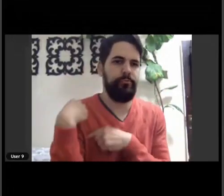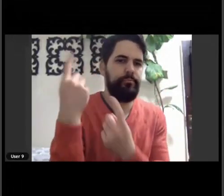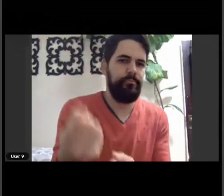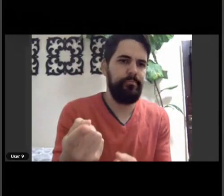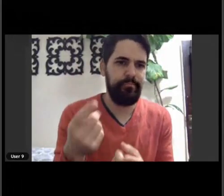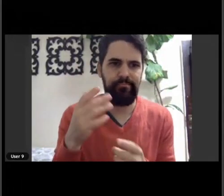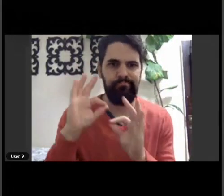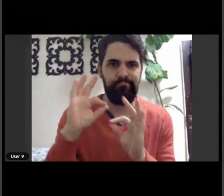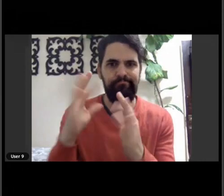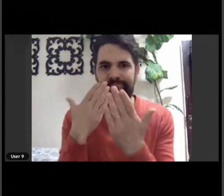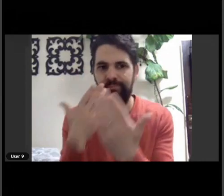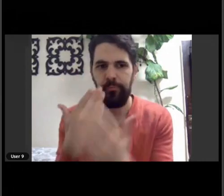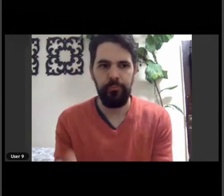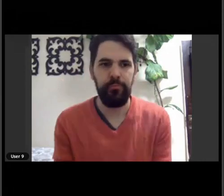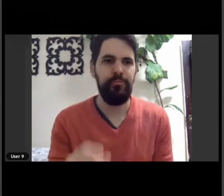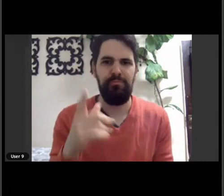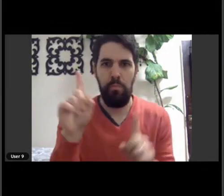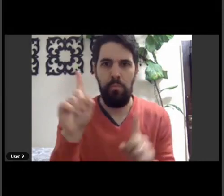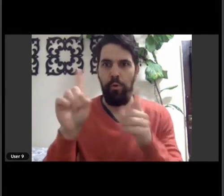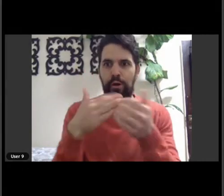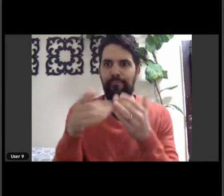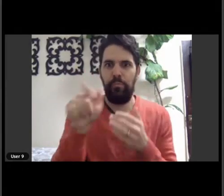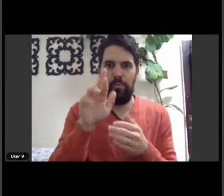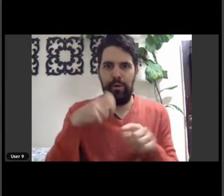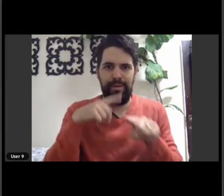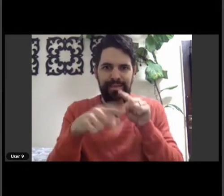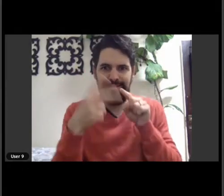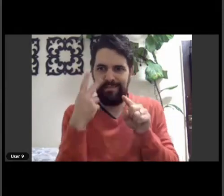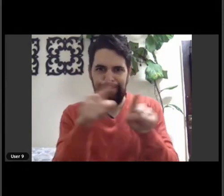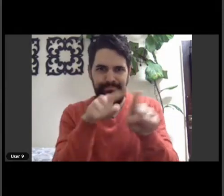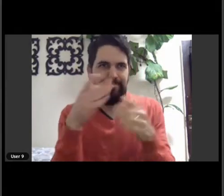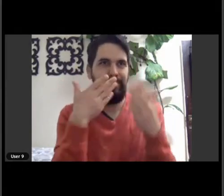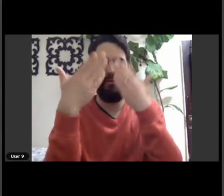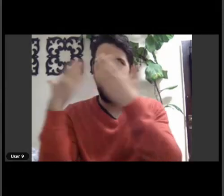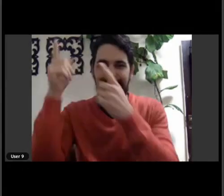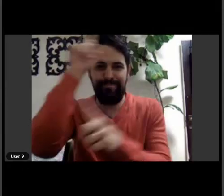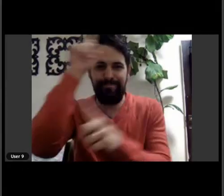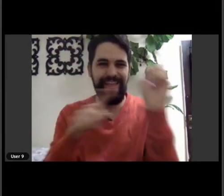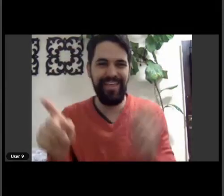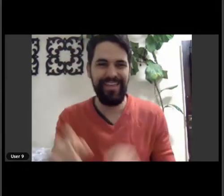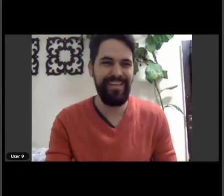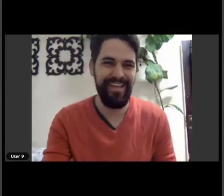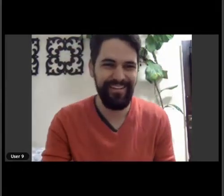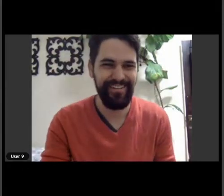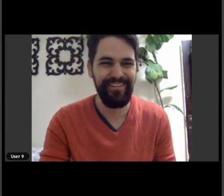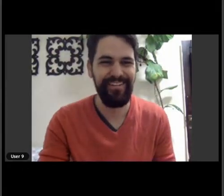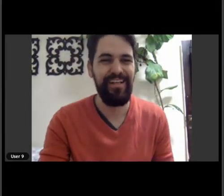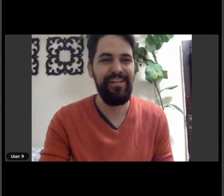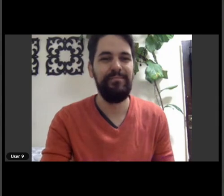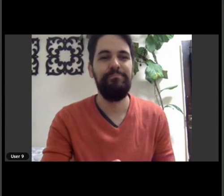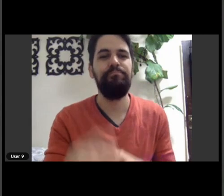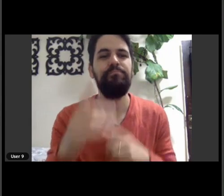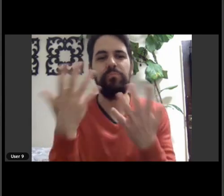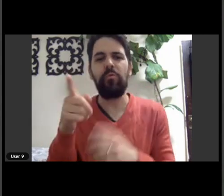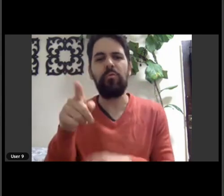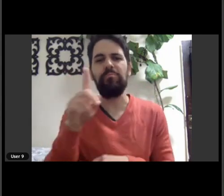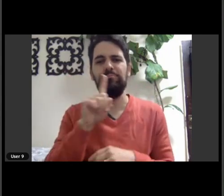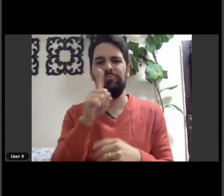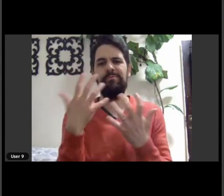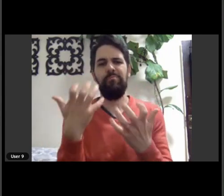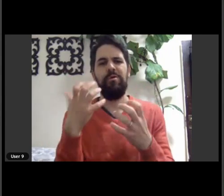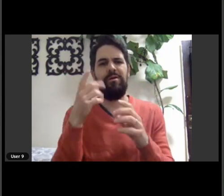have provided a lot of guidance and support through all of our work, so thank you to both of you. I'm not sure where all of you are on the screen,